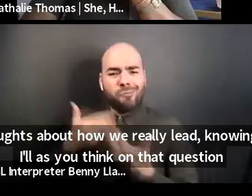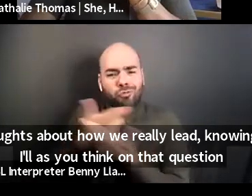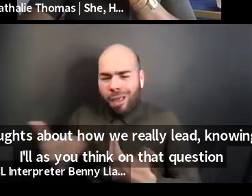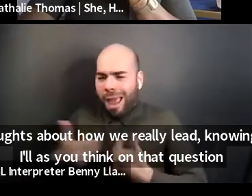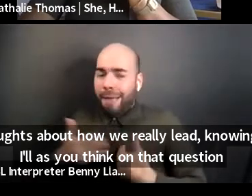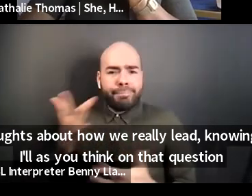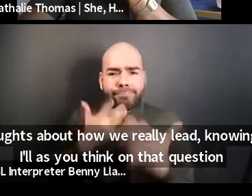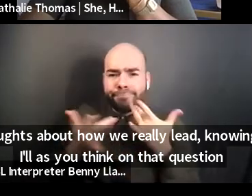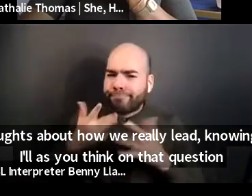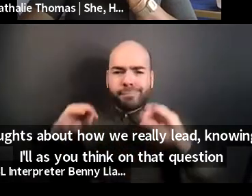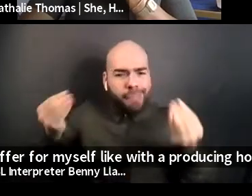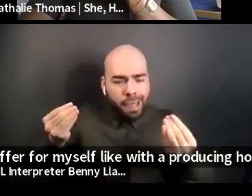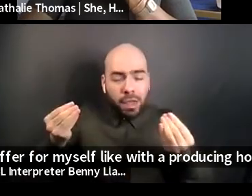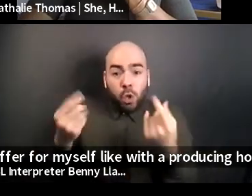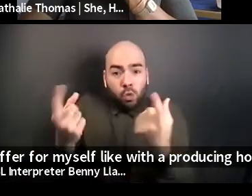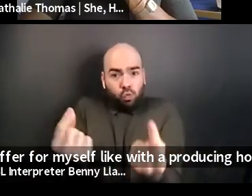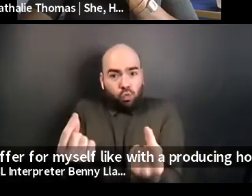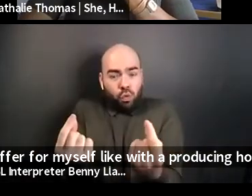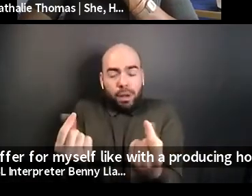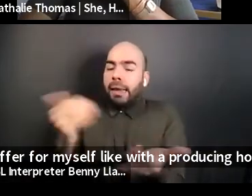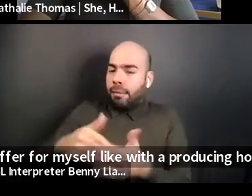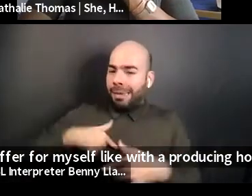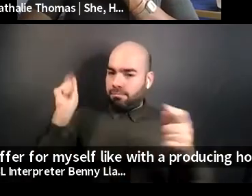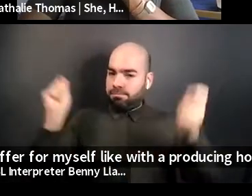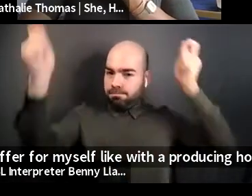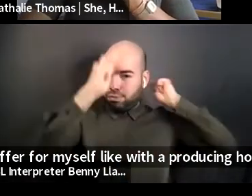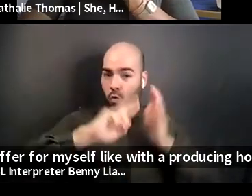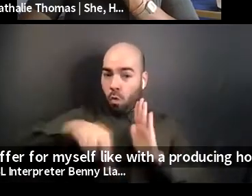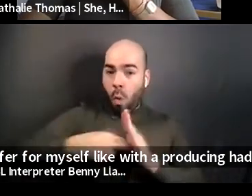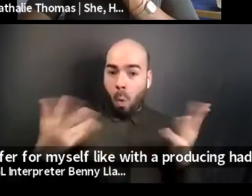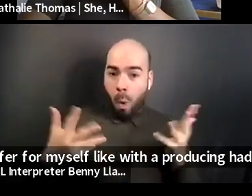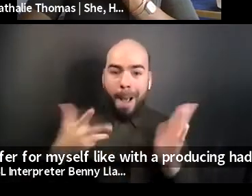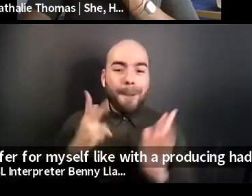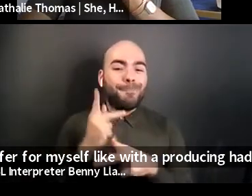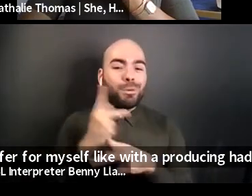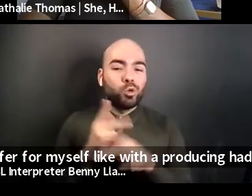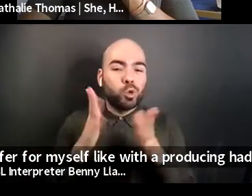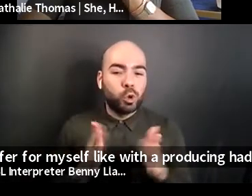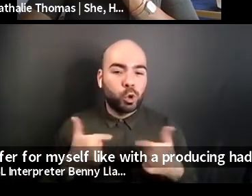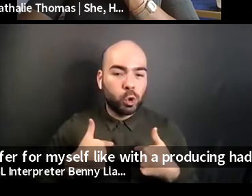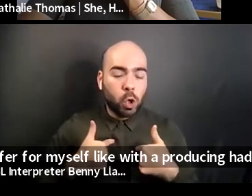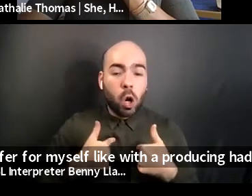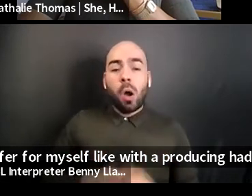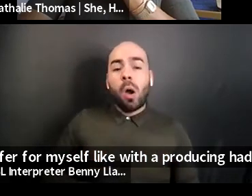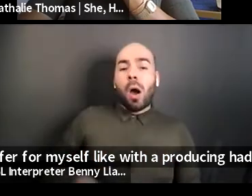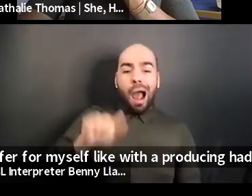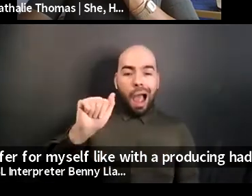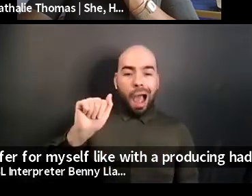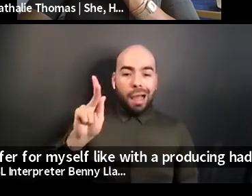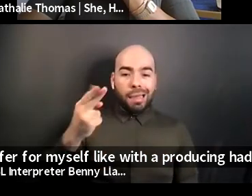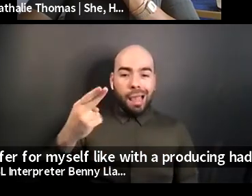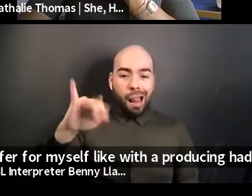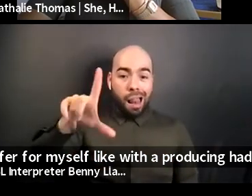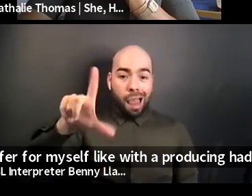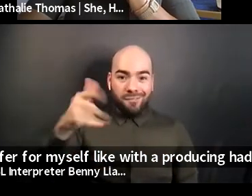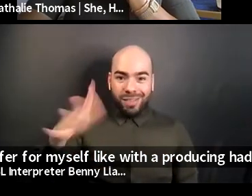myself, like with a producing hat on, because Akila, earlier you mentioned financial resources.